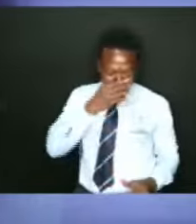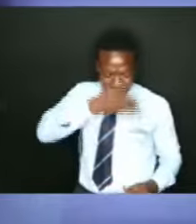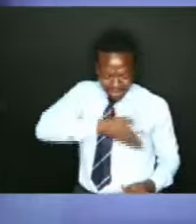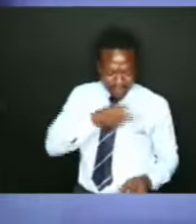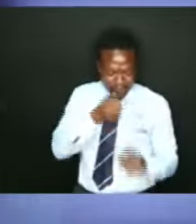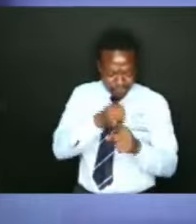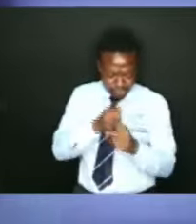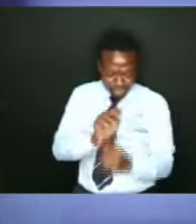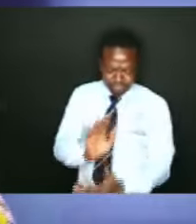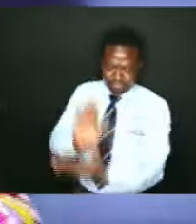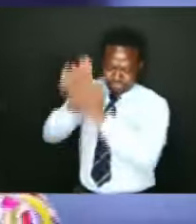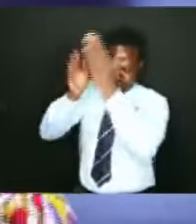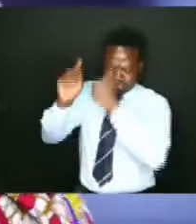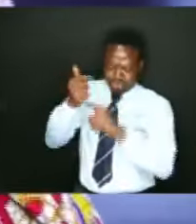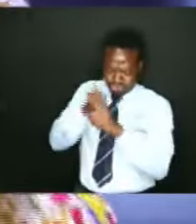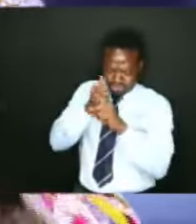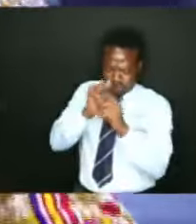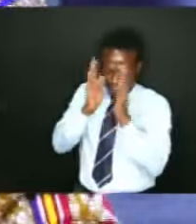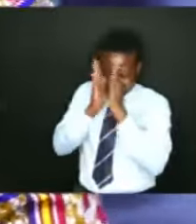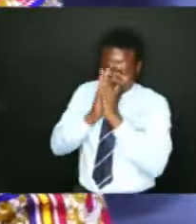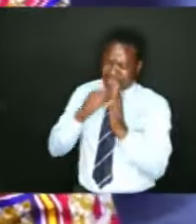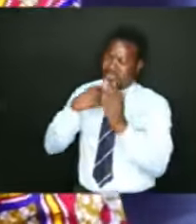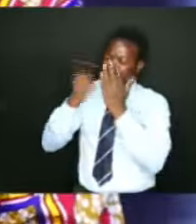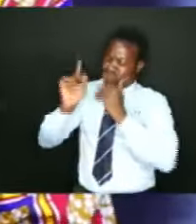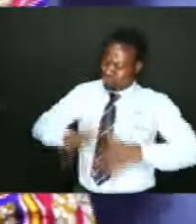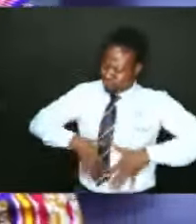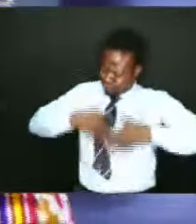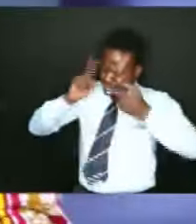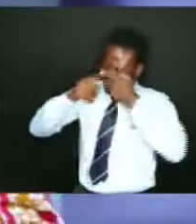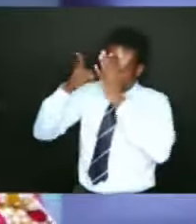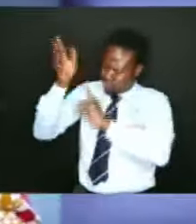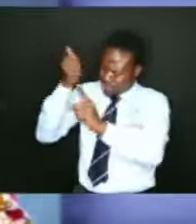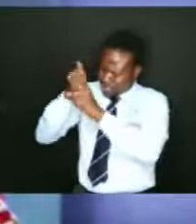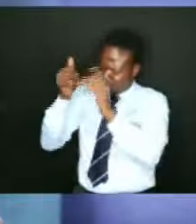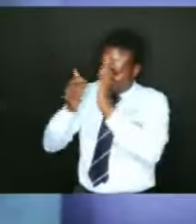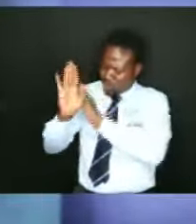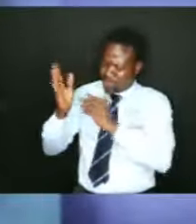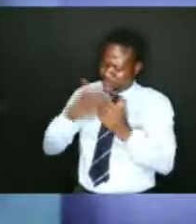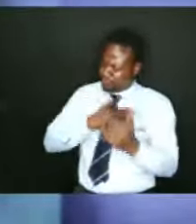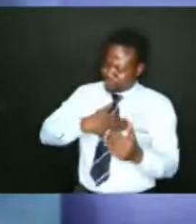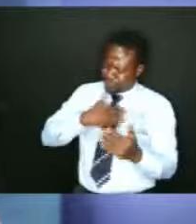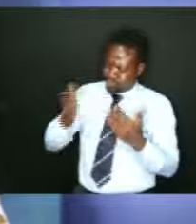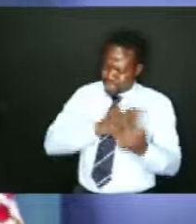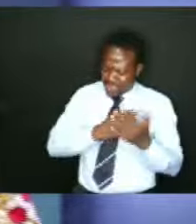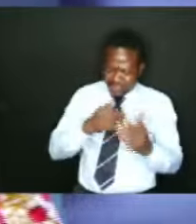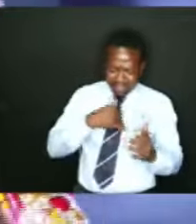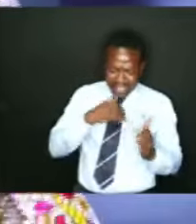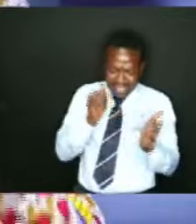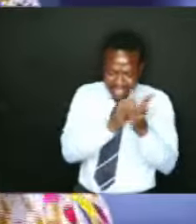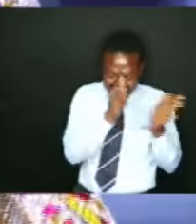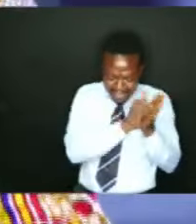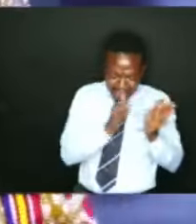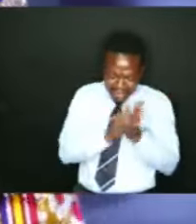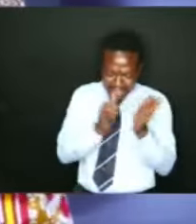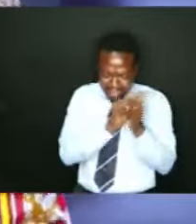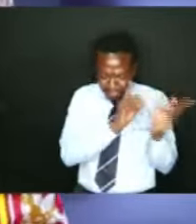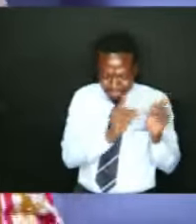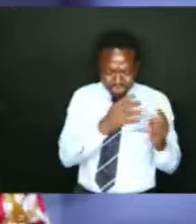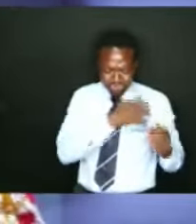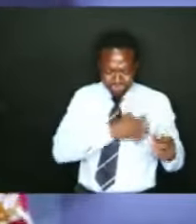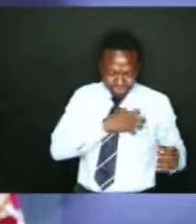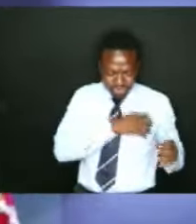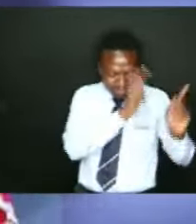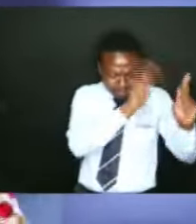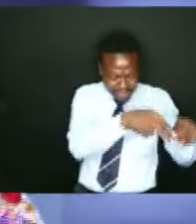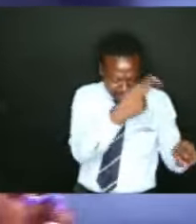forgiveness and favor. And we can also confess with the offended party so that we will elicit peace